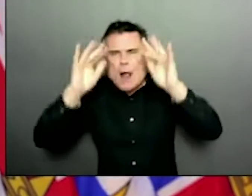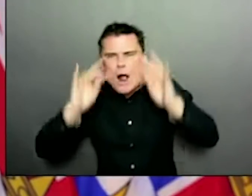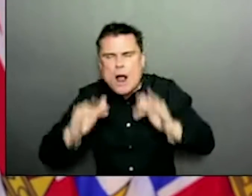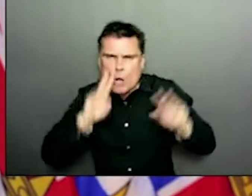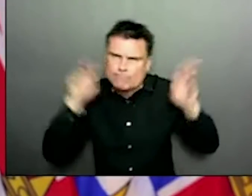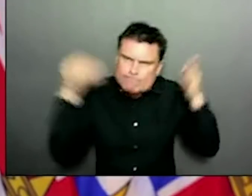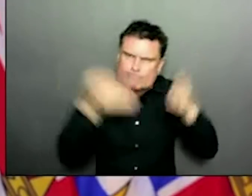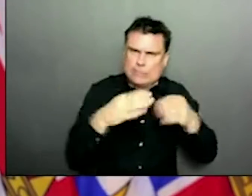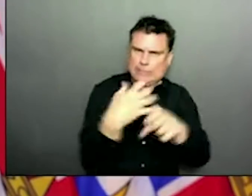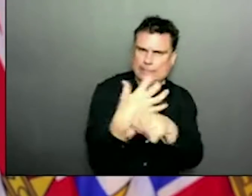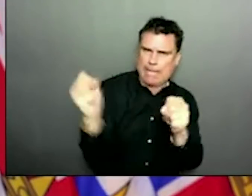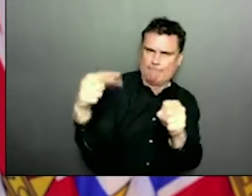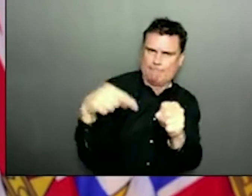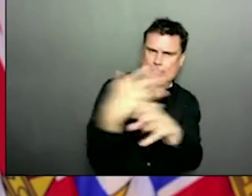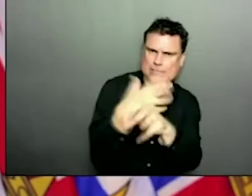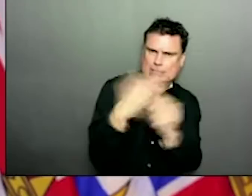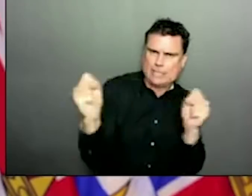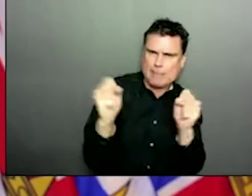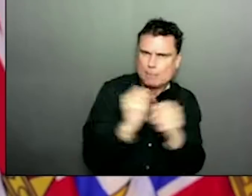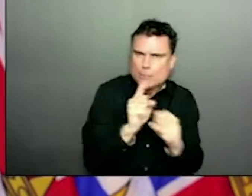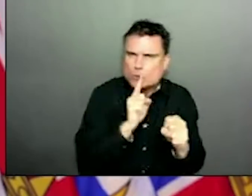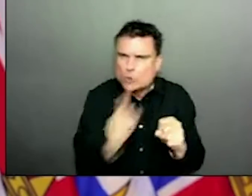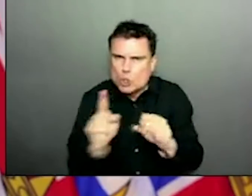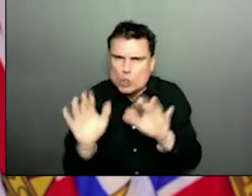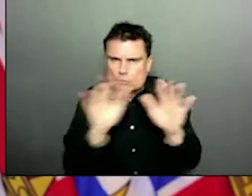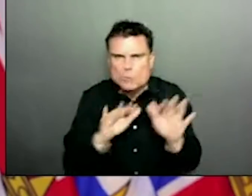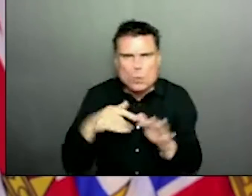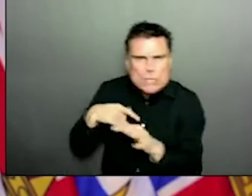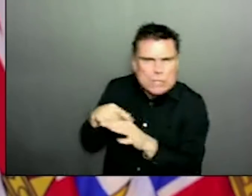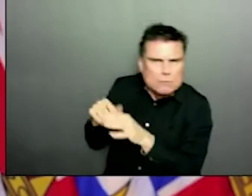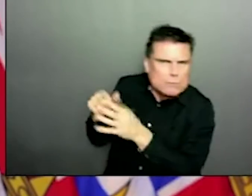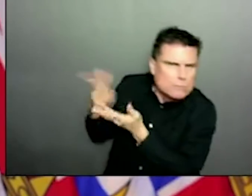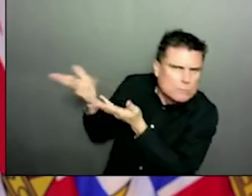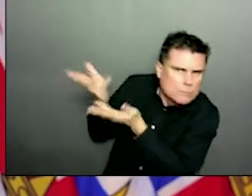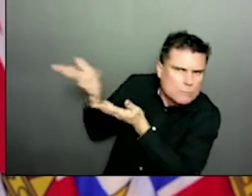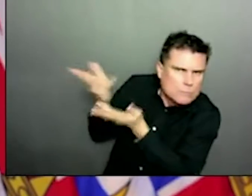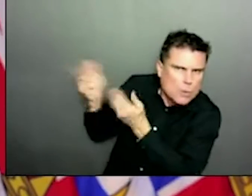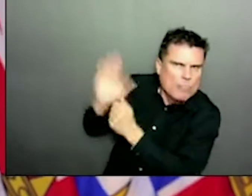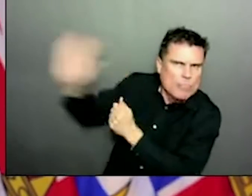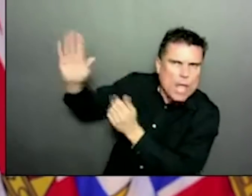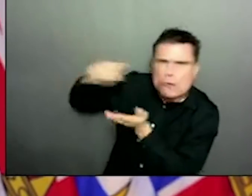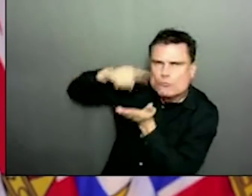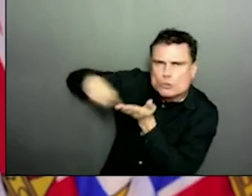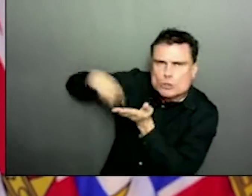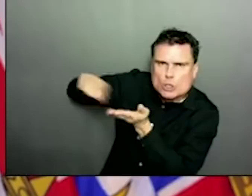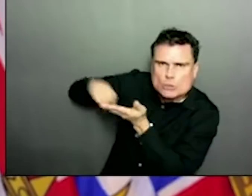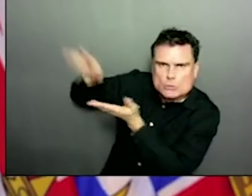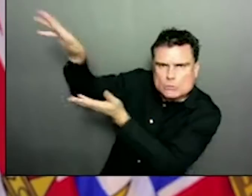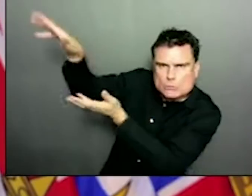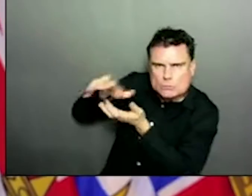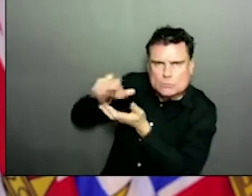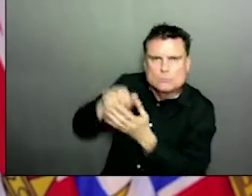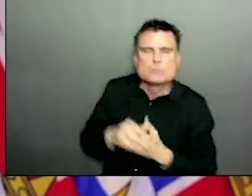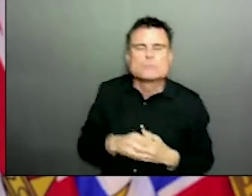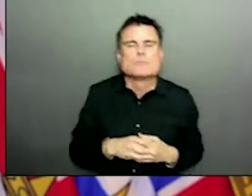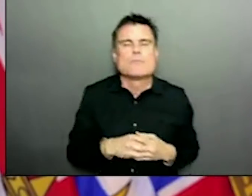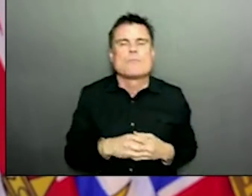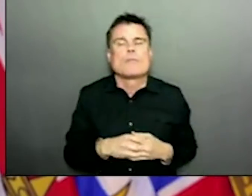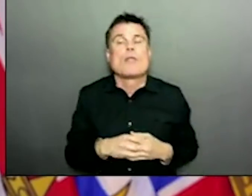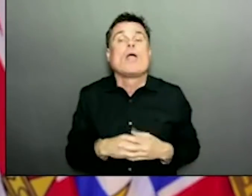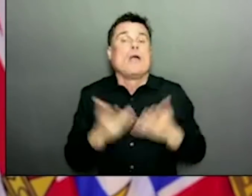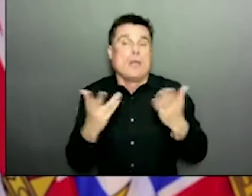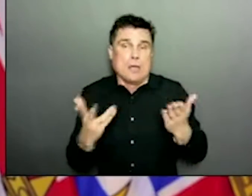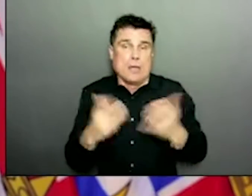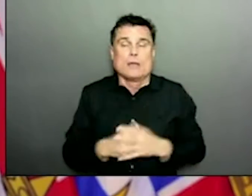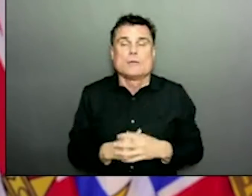vaccine works. But it also, part of that recommendation is to make that decision with your